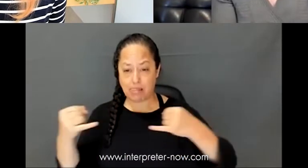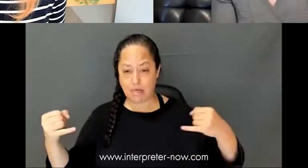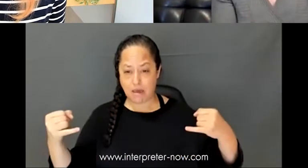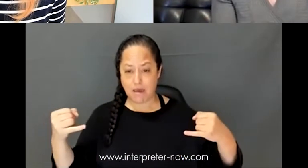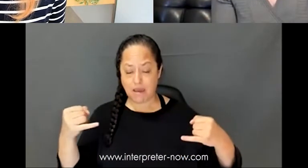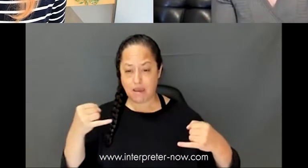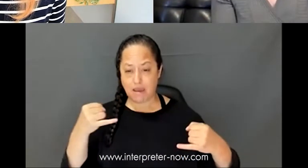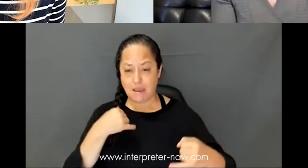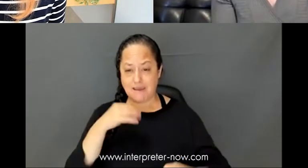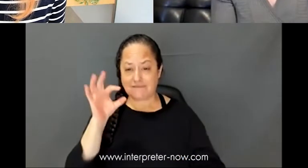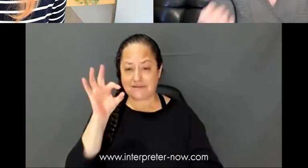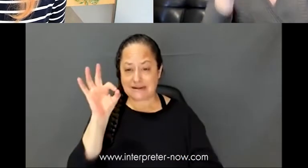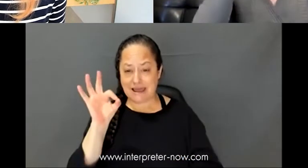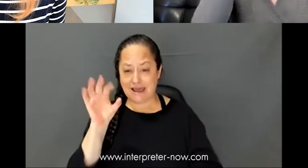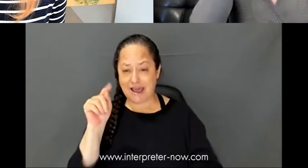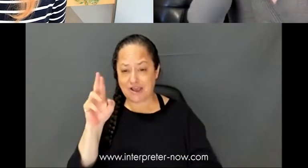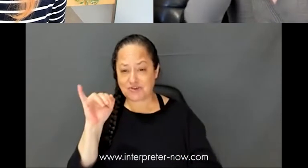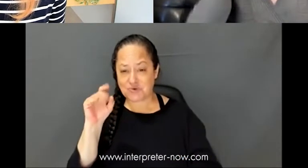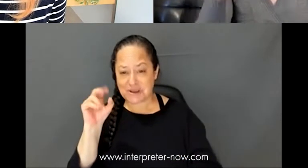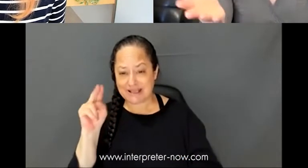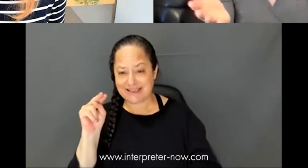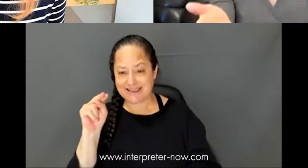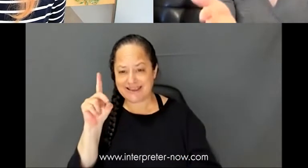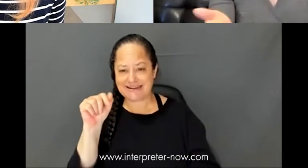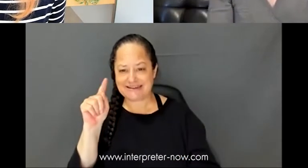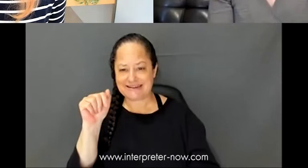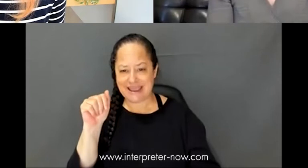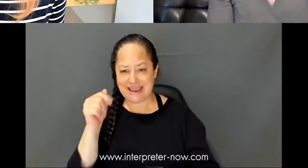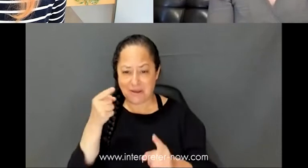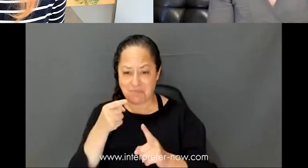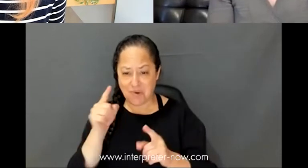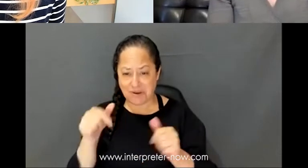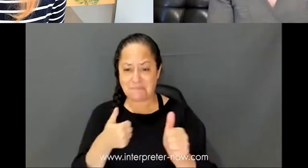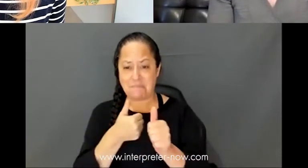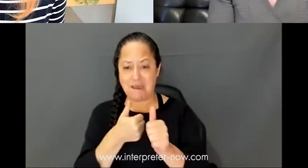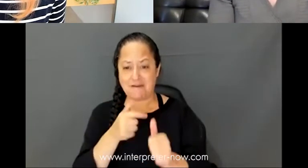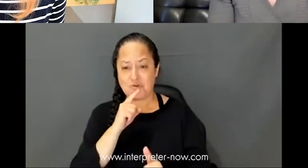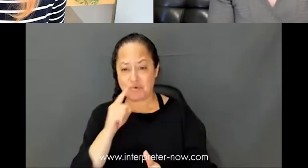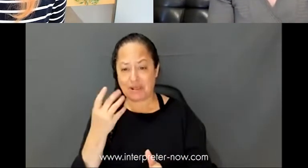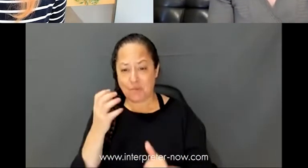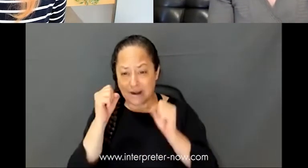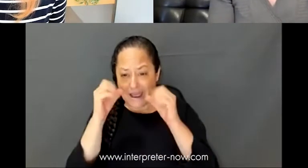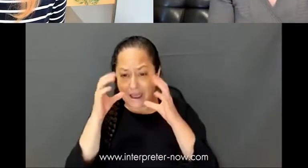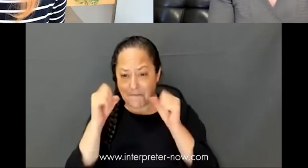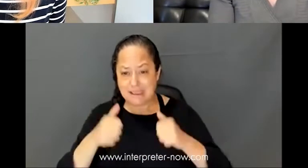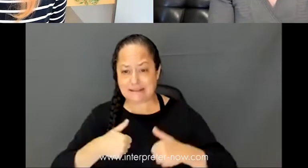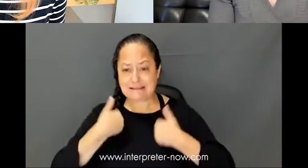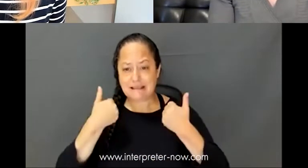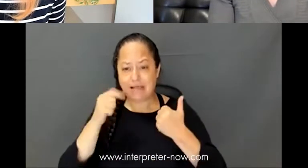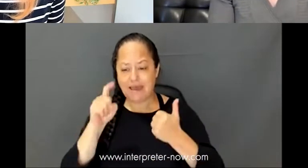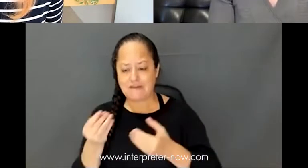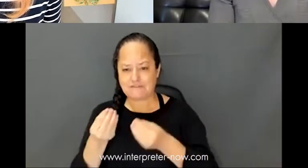about 9 trillion data points to back it up. That if you really want an amazing life, you have to give it to someone else.